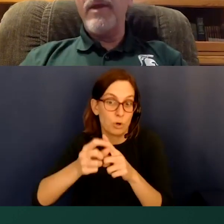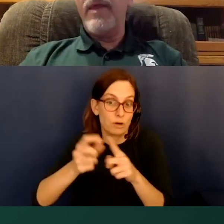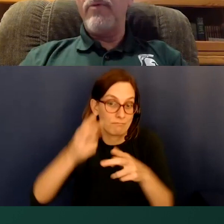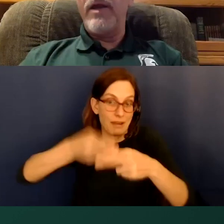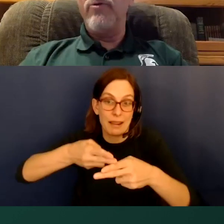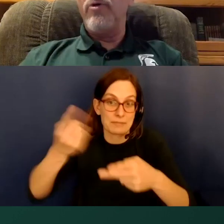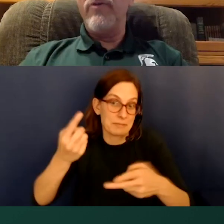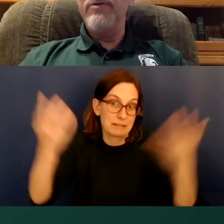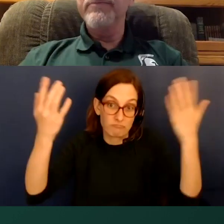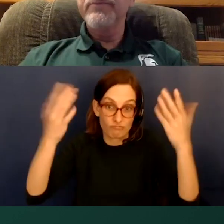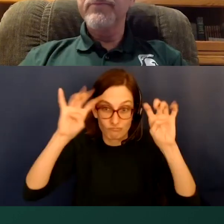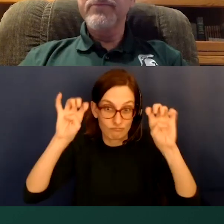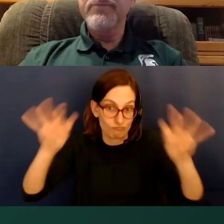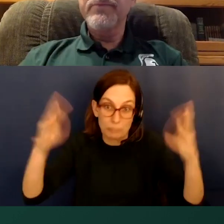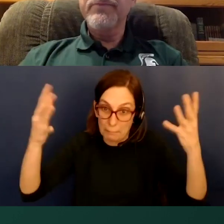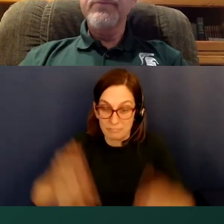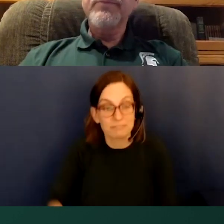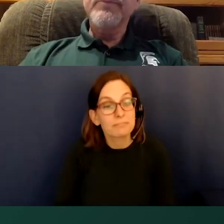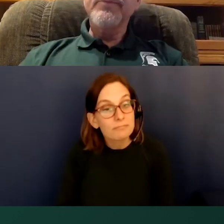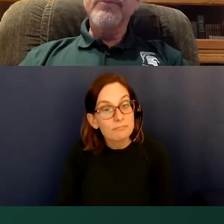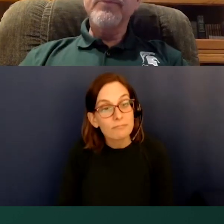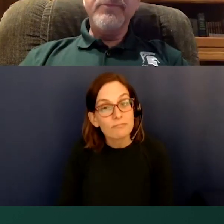you got me on that one. I don't know offhand.